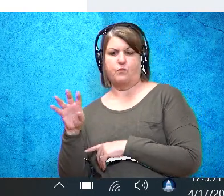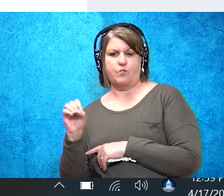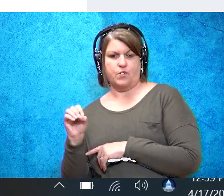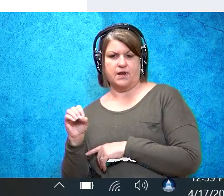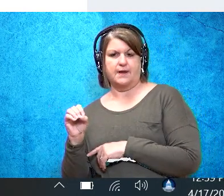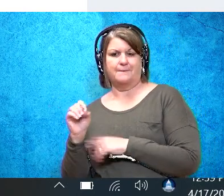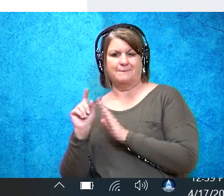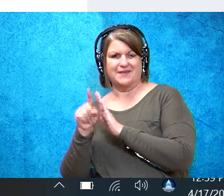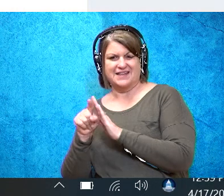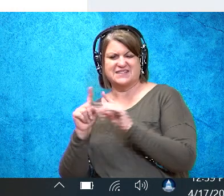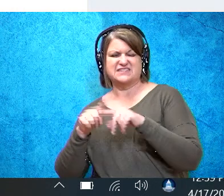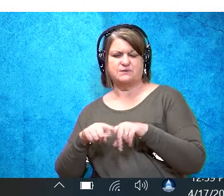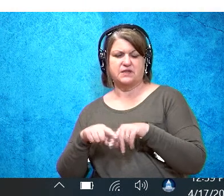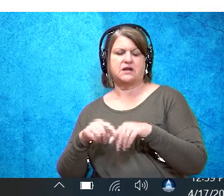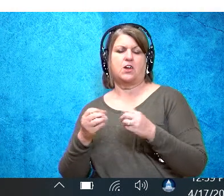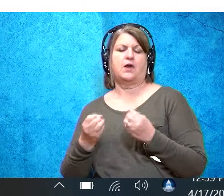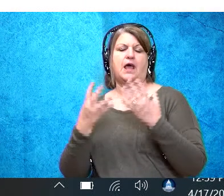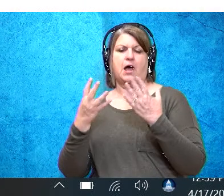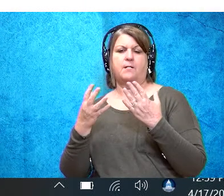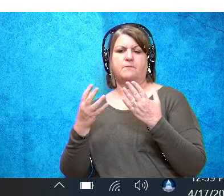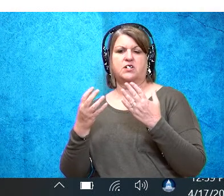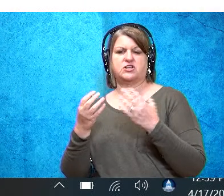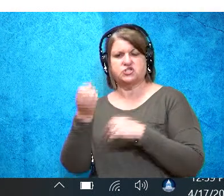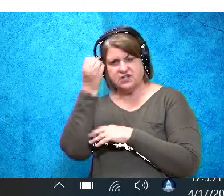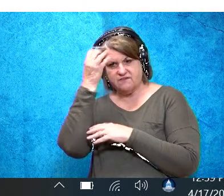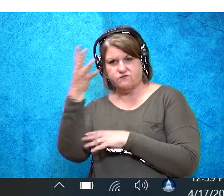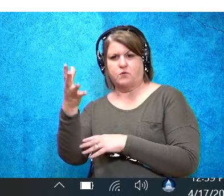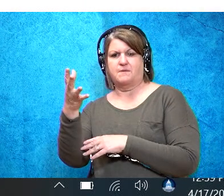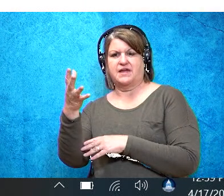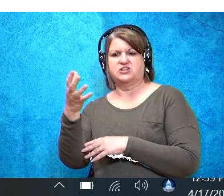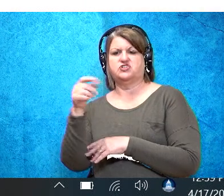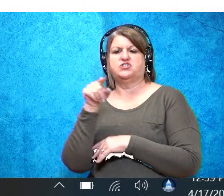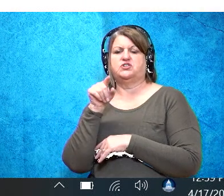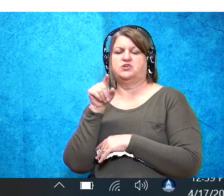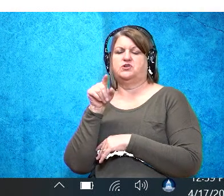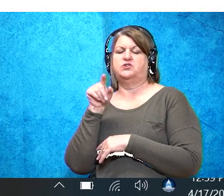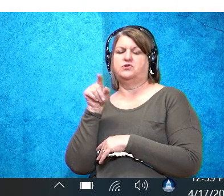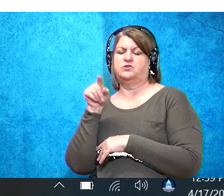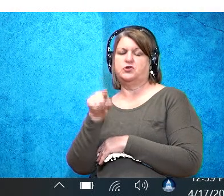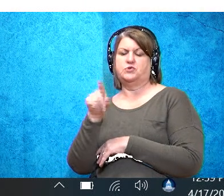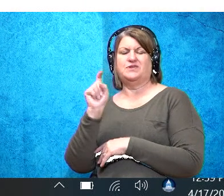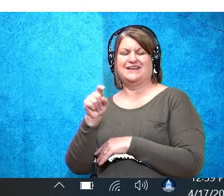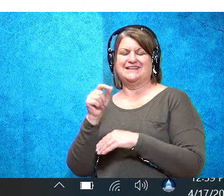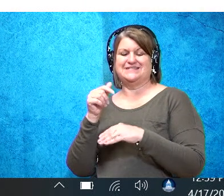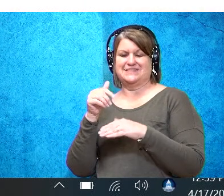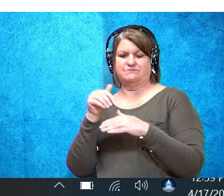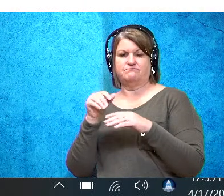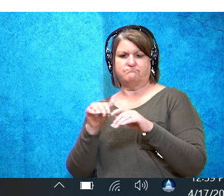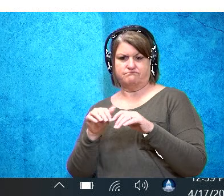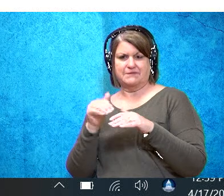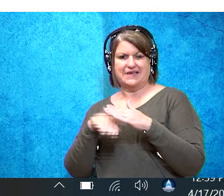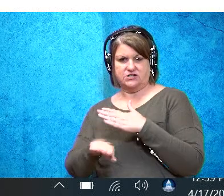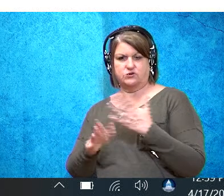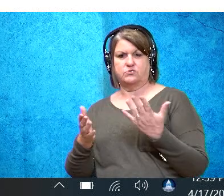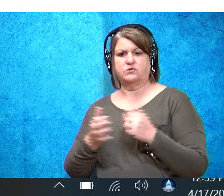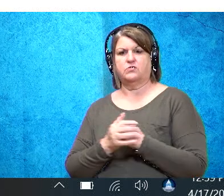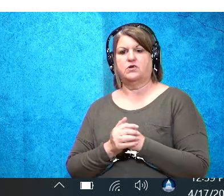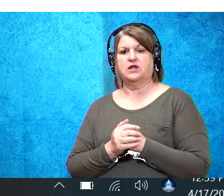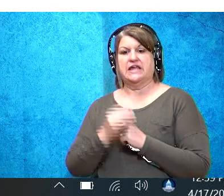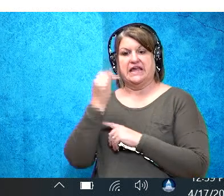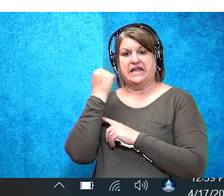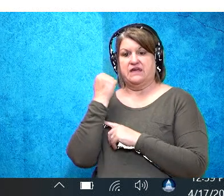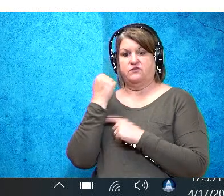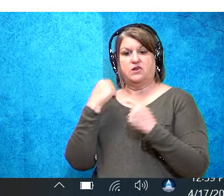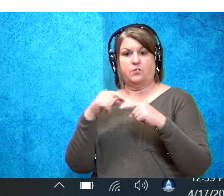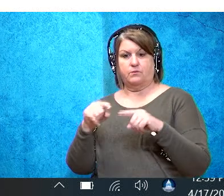put into the site. Now, if you haven't been in a Mobile County public school in the past